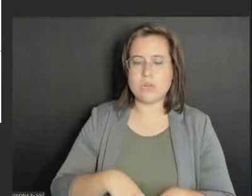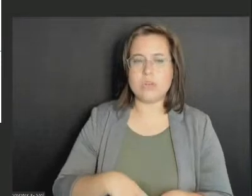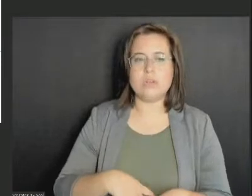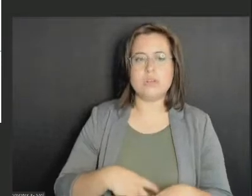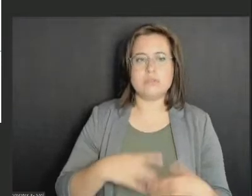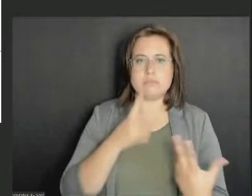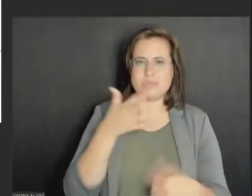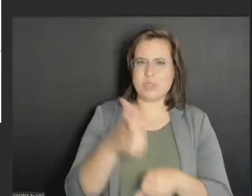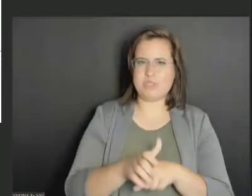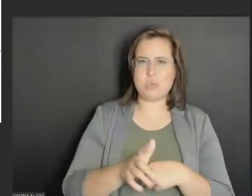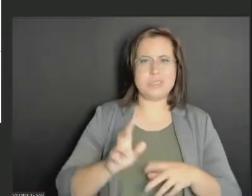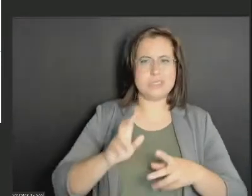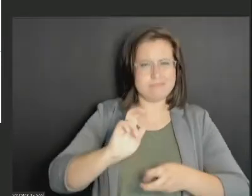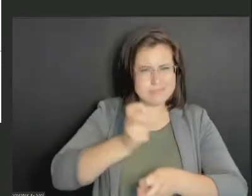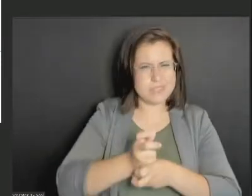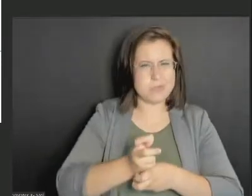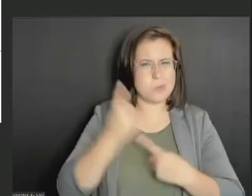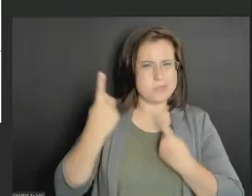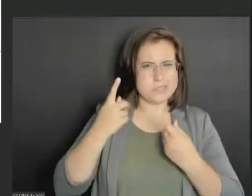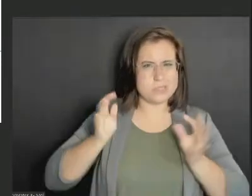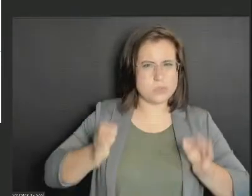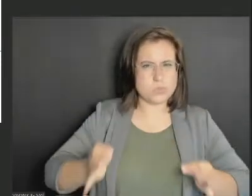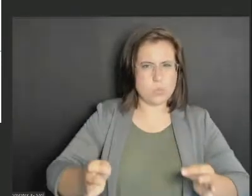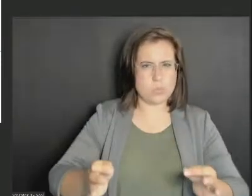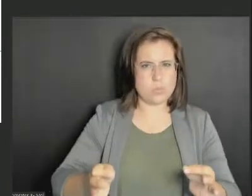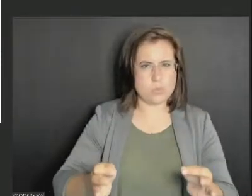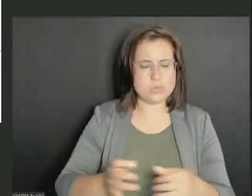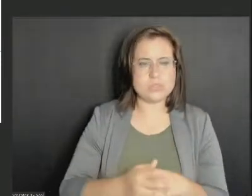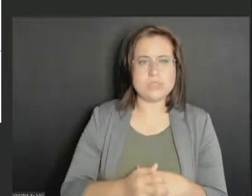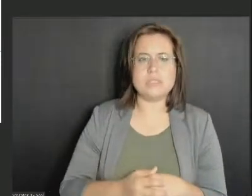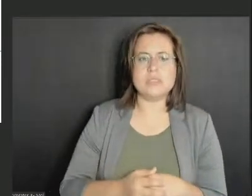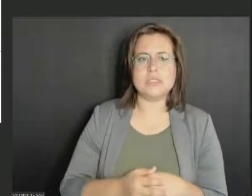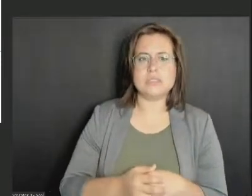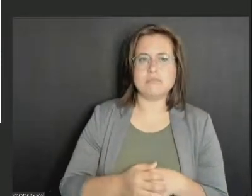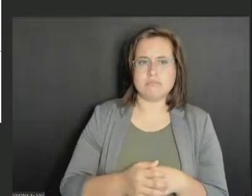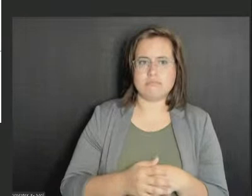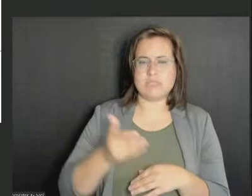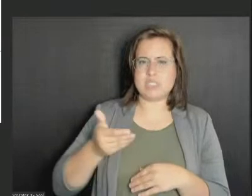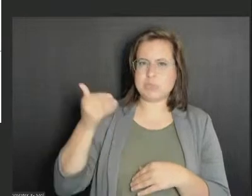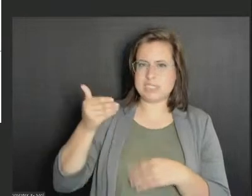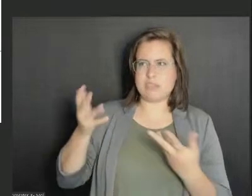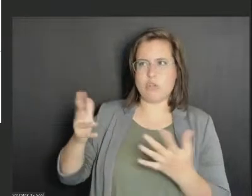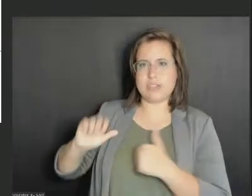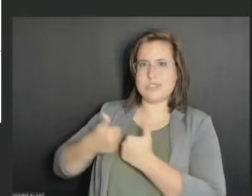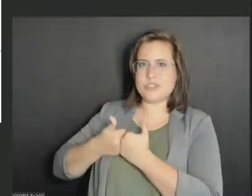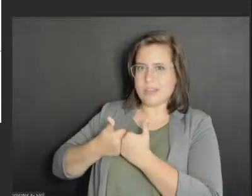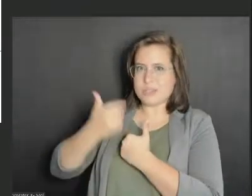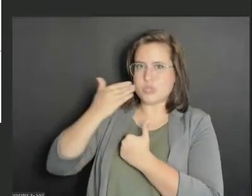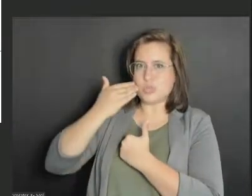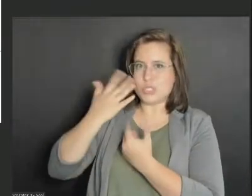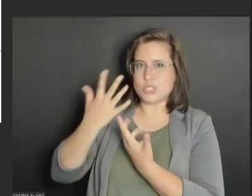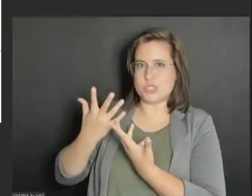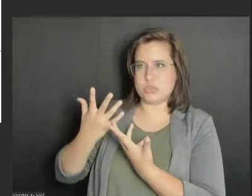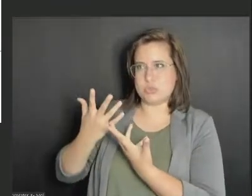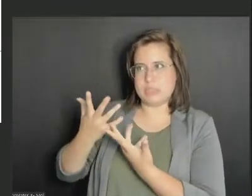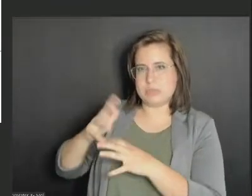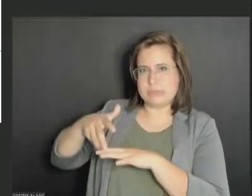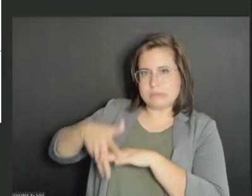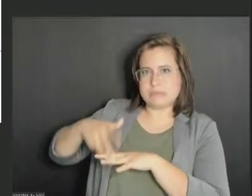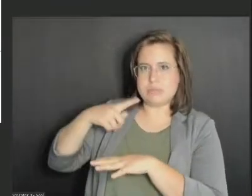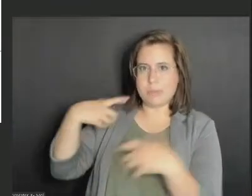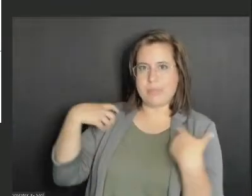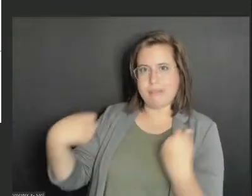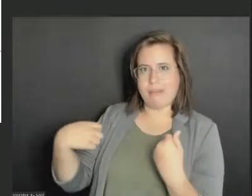on health professionals and has laid bare the many pre-existing challenges that we knew were part of our health and public health